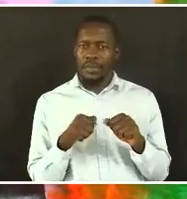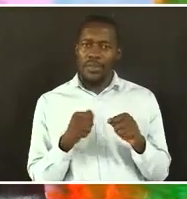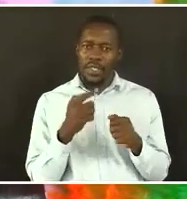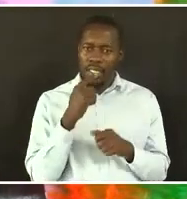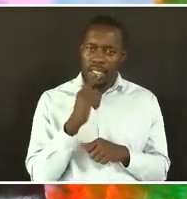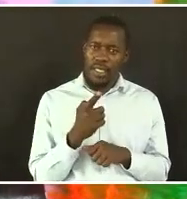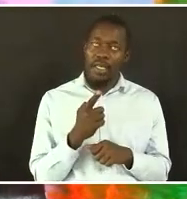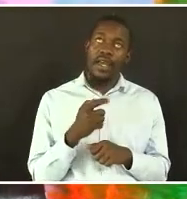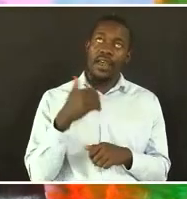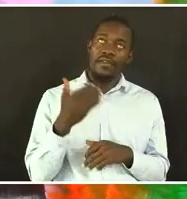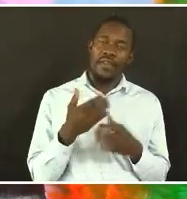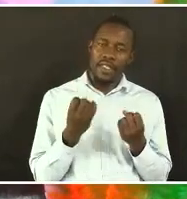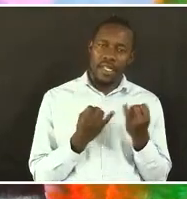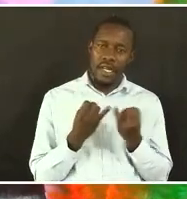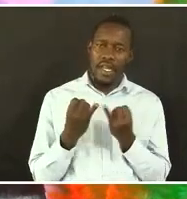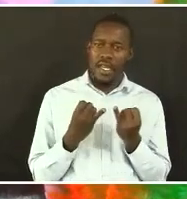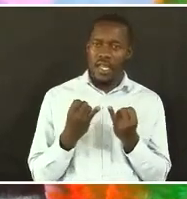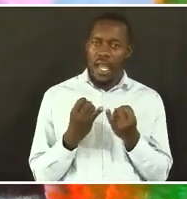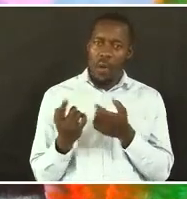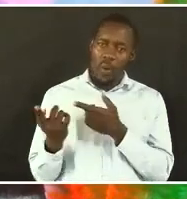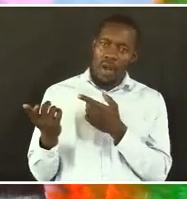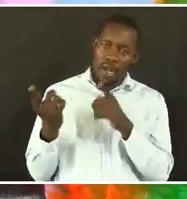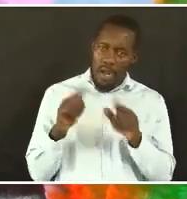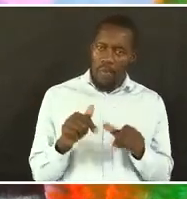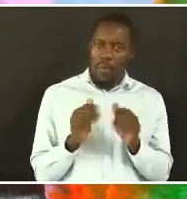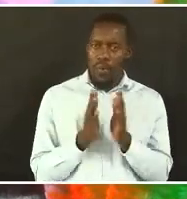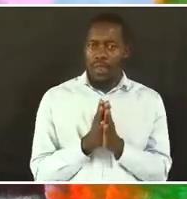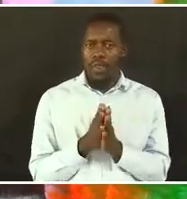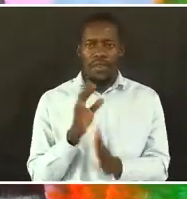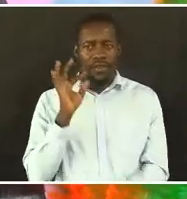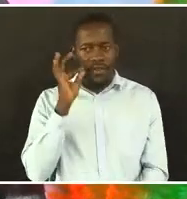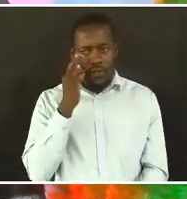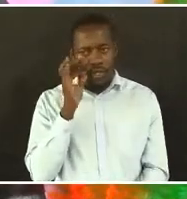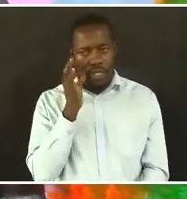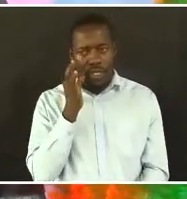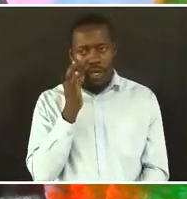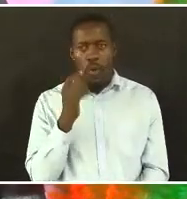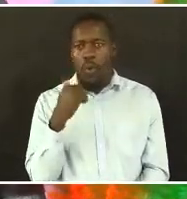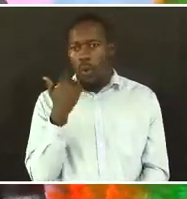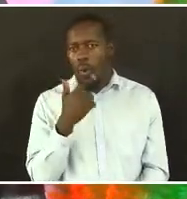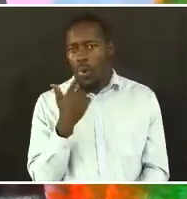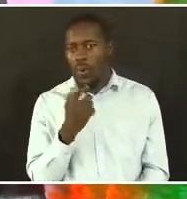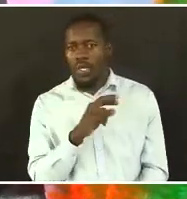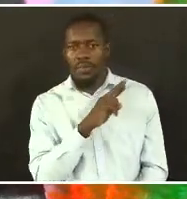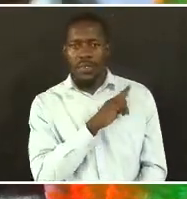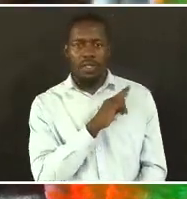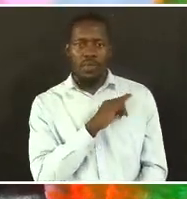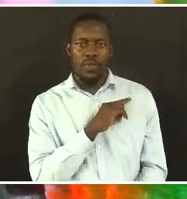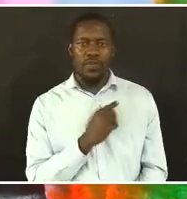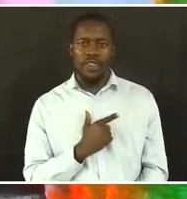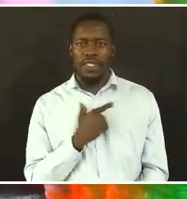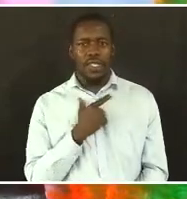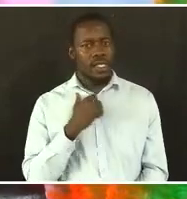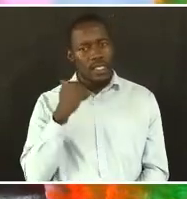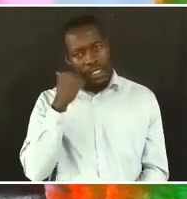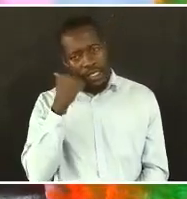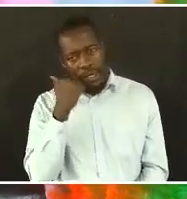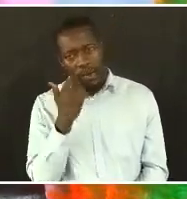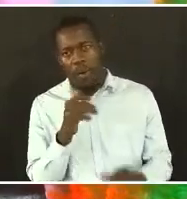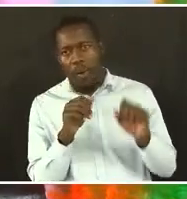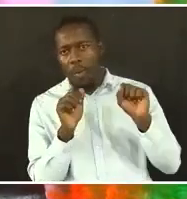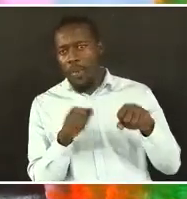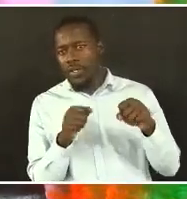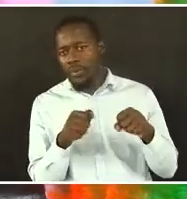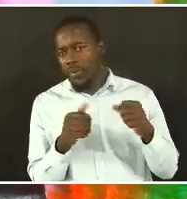Sabbath. I can be bringing fruits on Sabbath, and whoever is going for hospital chaplaincy, kindly let us pick fruits from